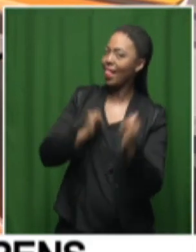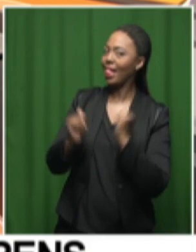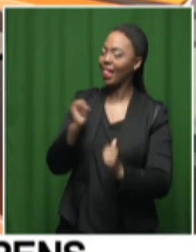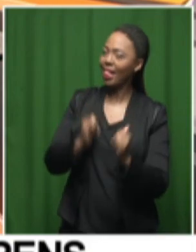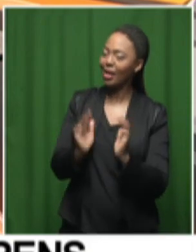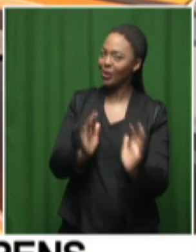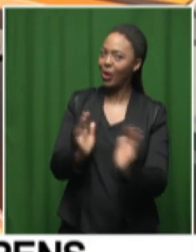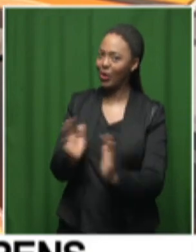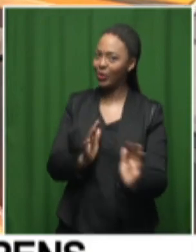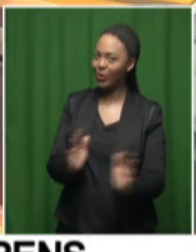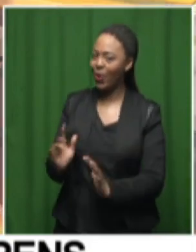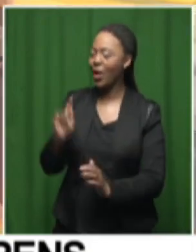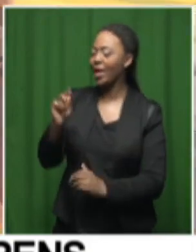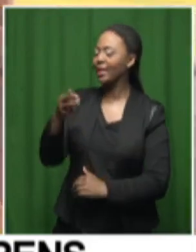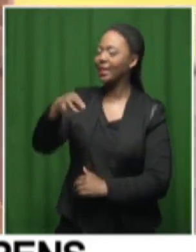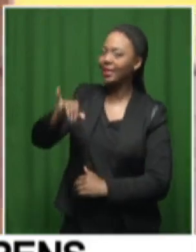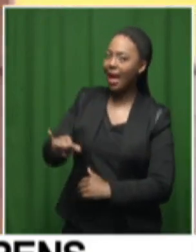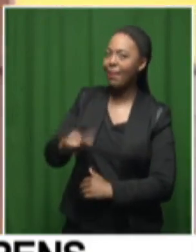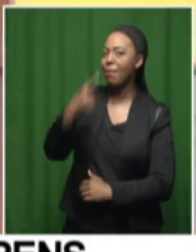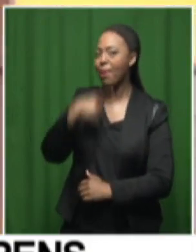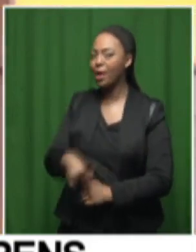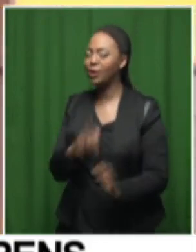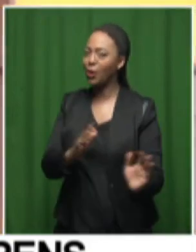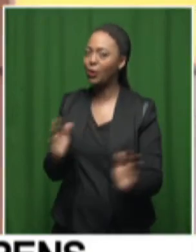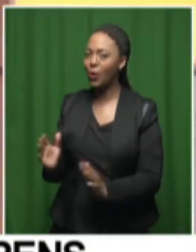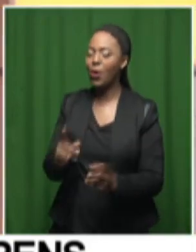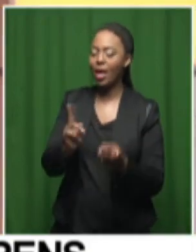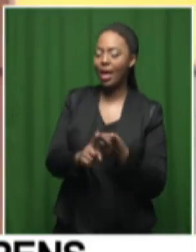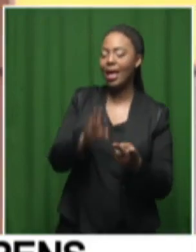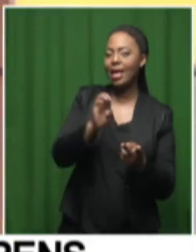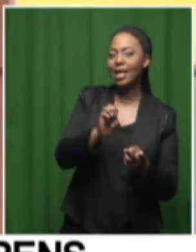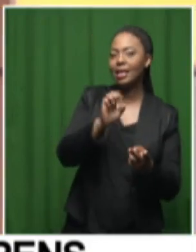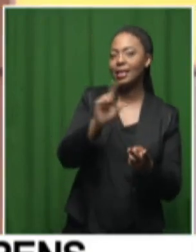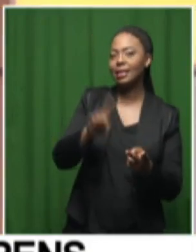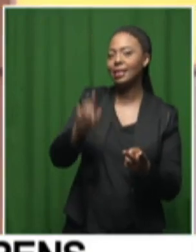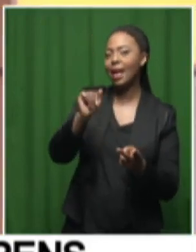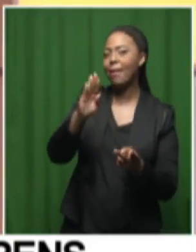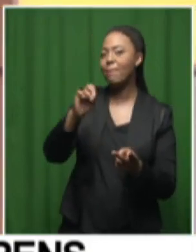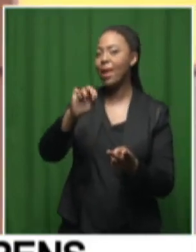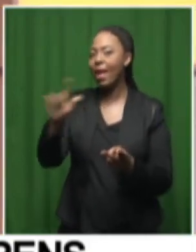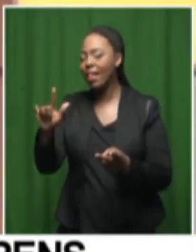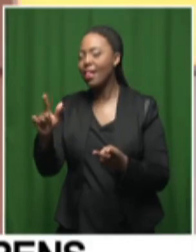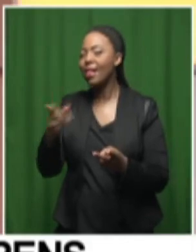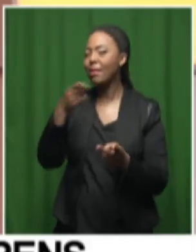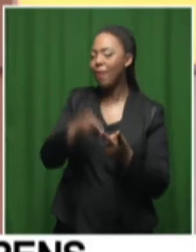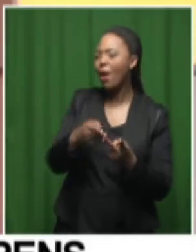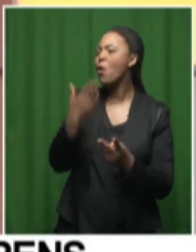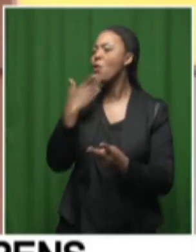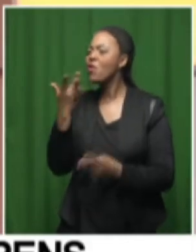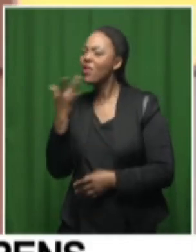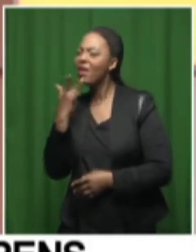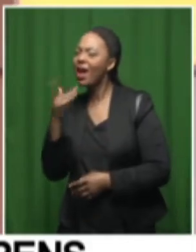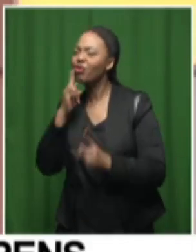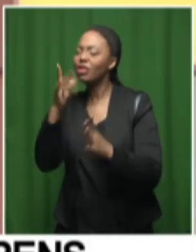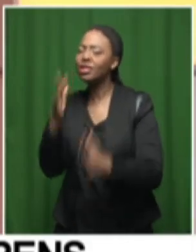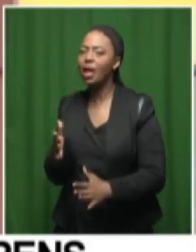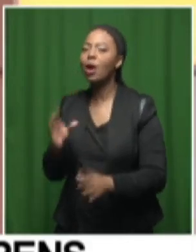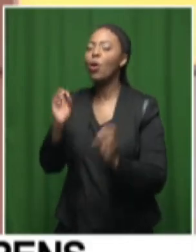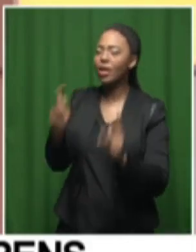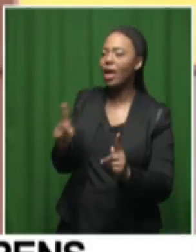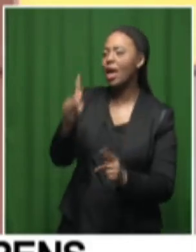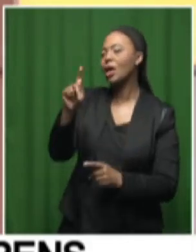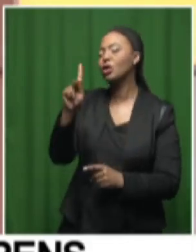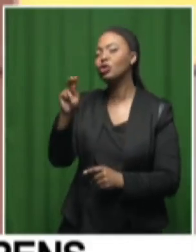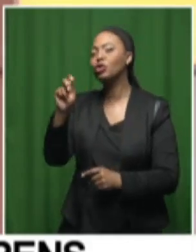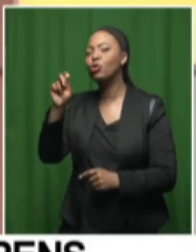this person and you know, Isabel is that person. And then, who's your favorite teacher? And they're like, Tugzin. And I'm like, okay, so imagine